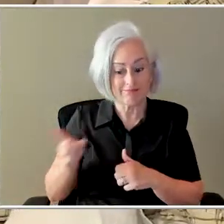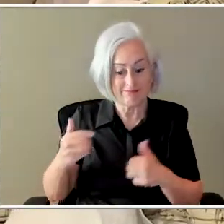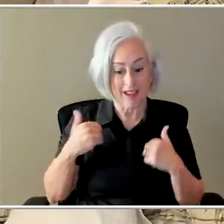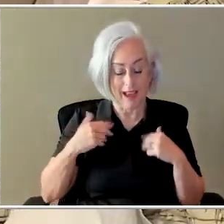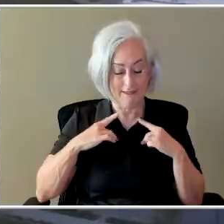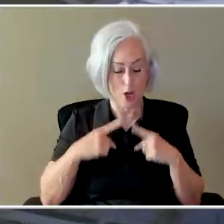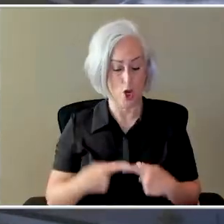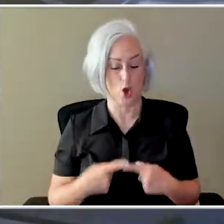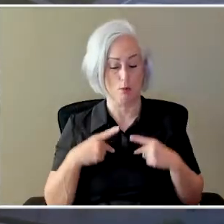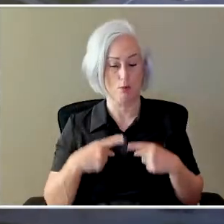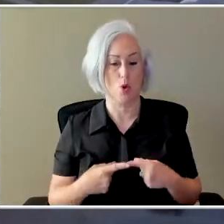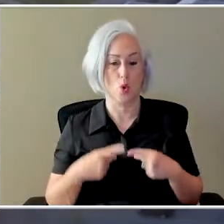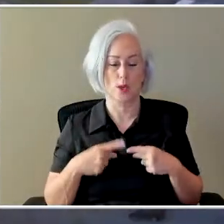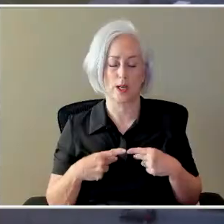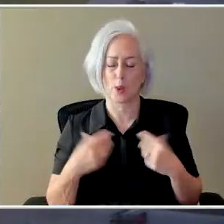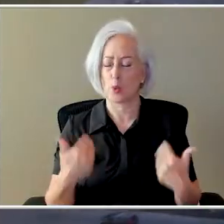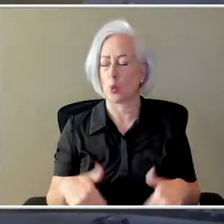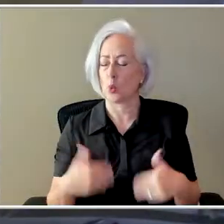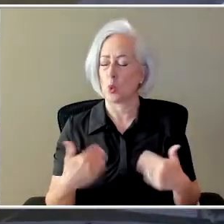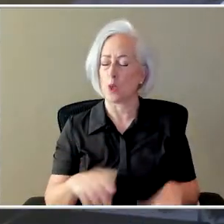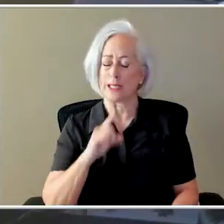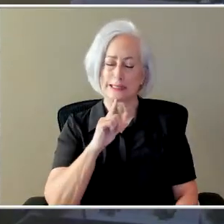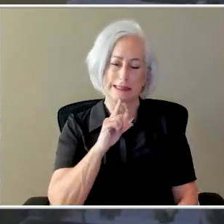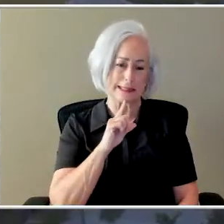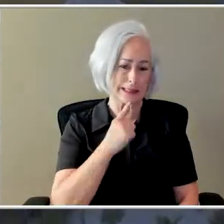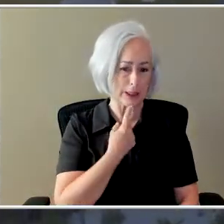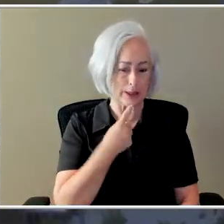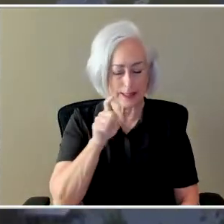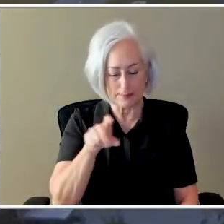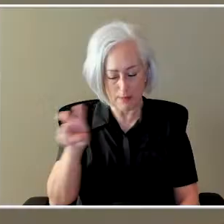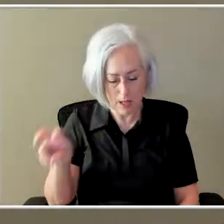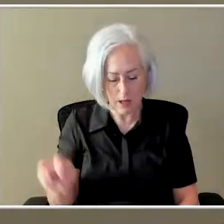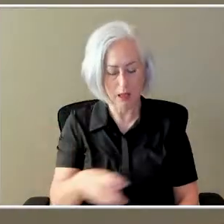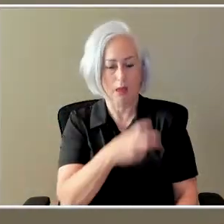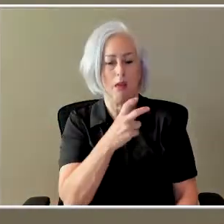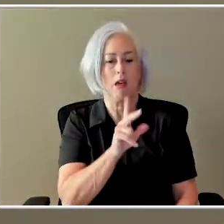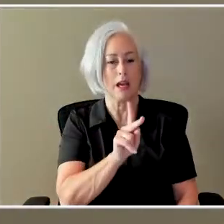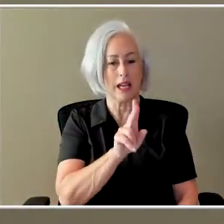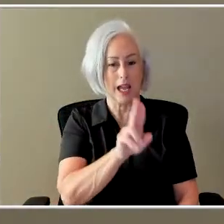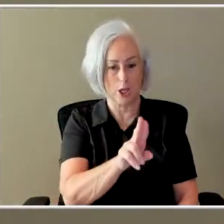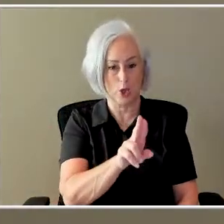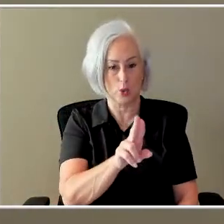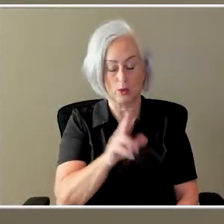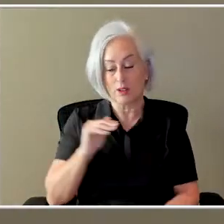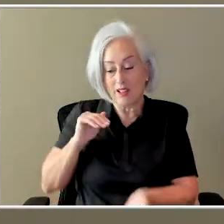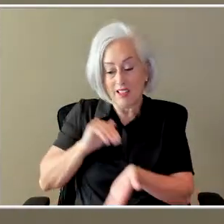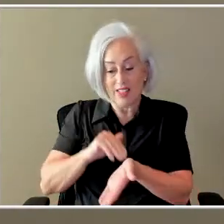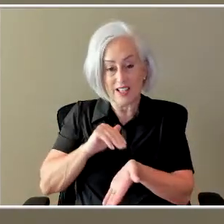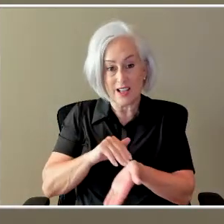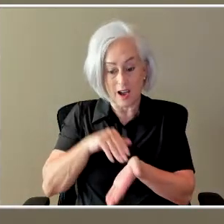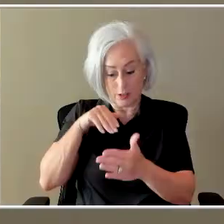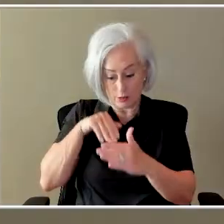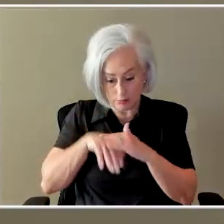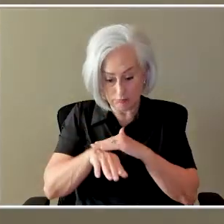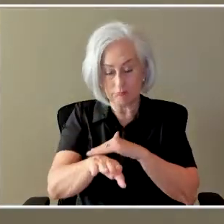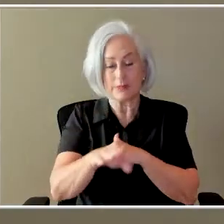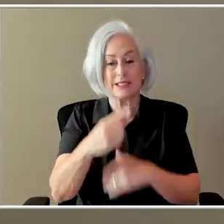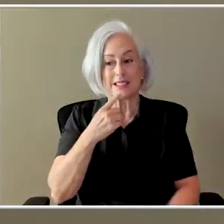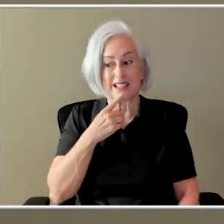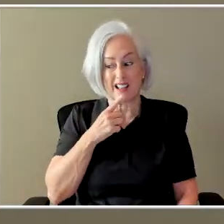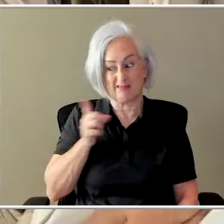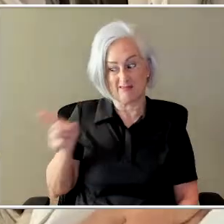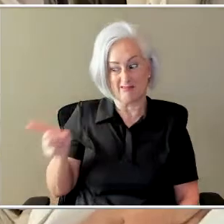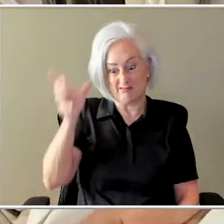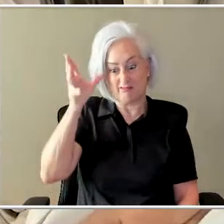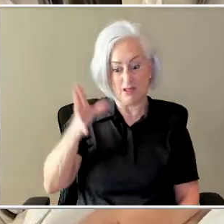to be transferred to the University of Kansas Health System. The doctor literally came in and told us, he said, he is the sickest patient we have in this hospital